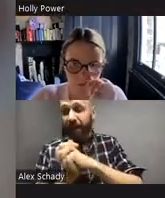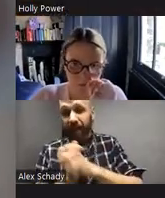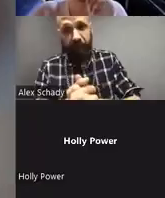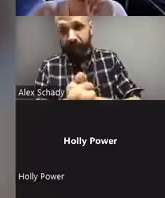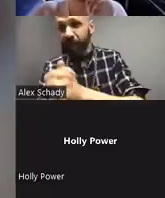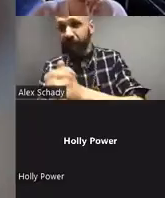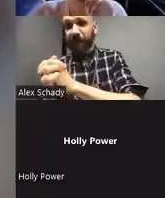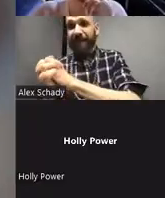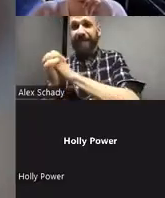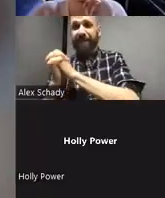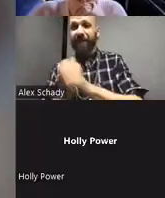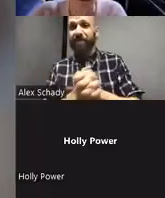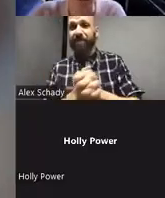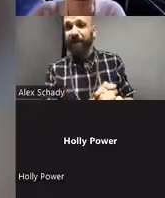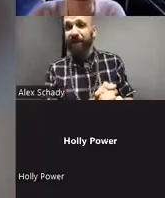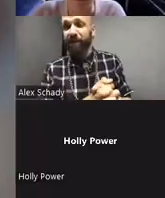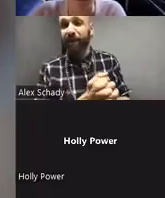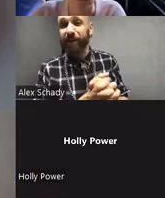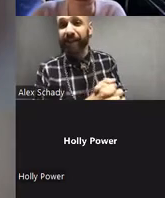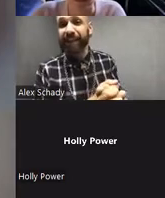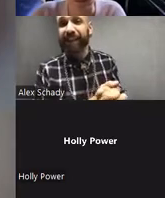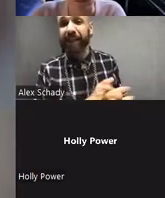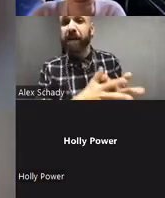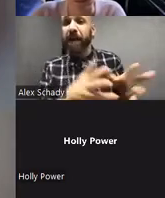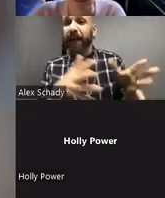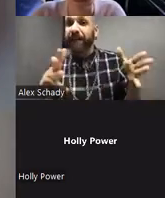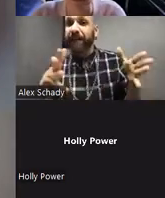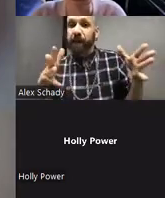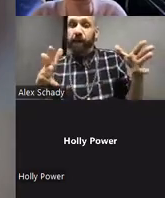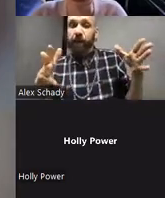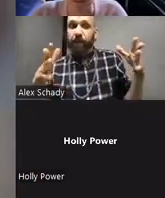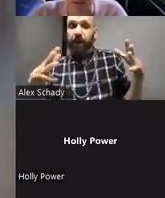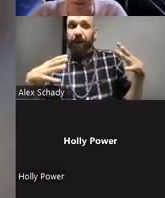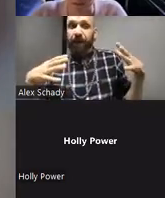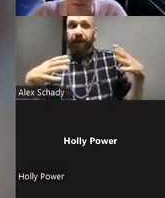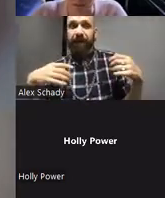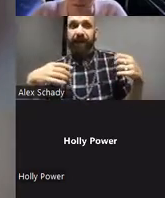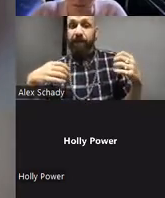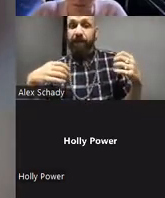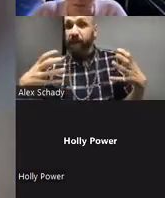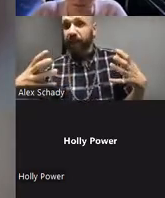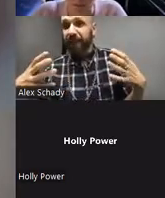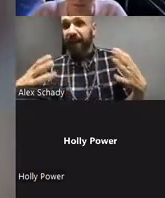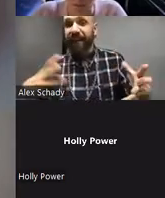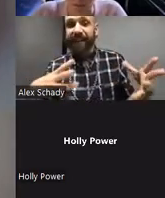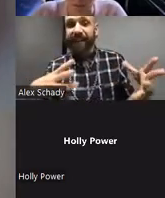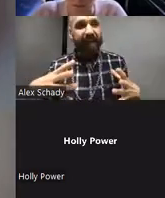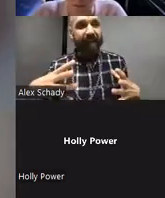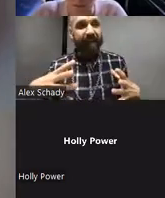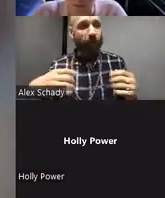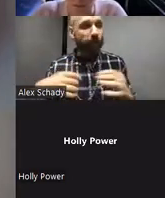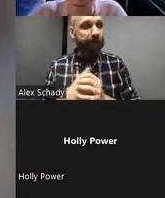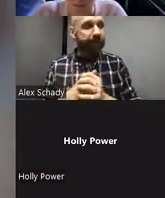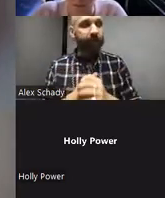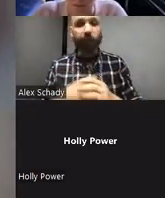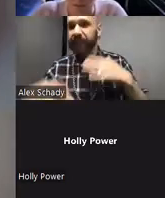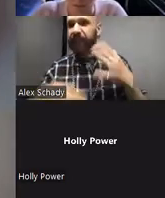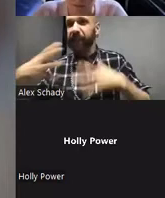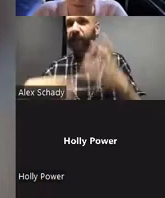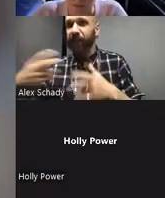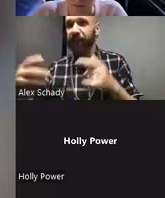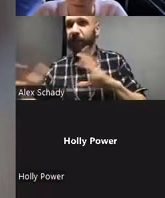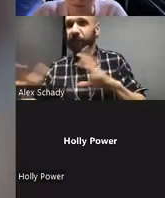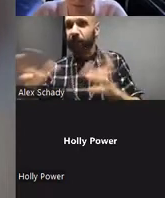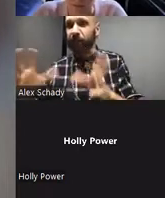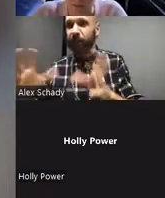patient beyond belief and unbelievably enthusiastic. And in many ways acted as almost like sort of